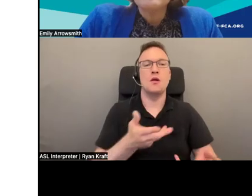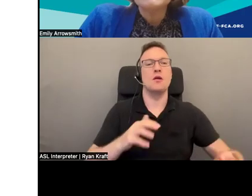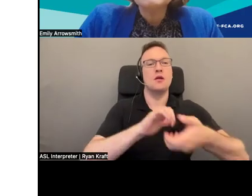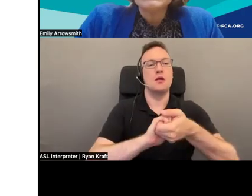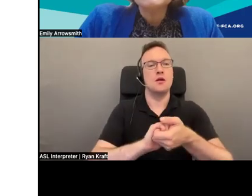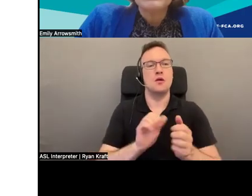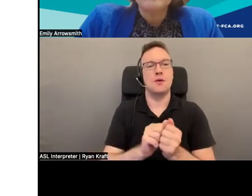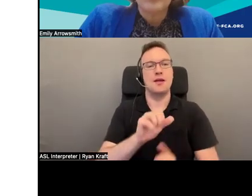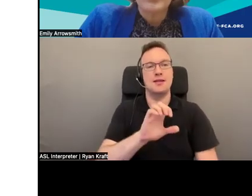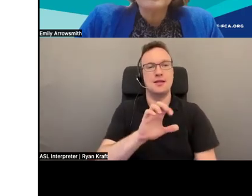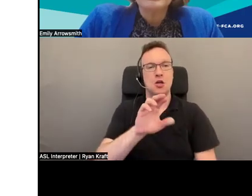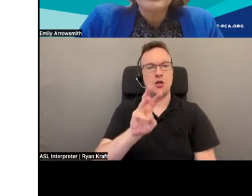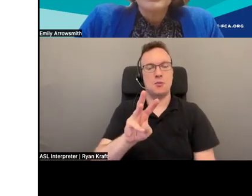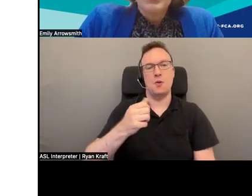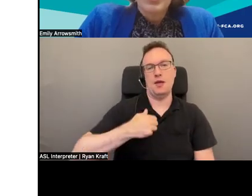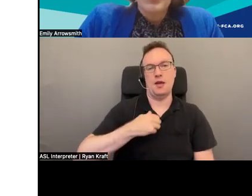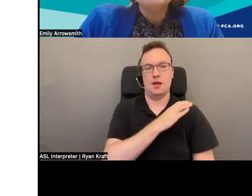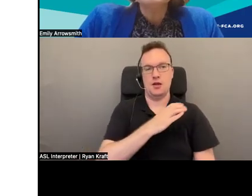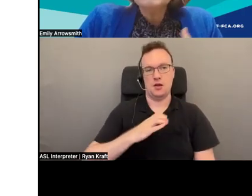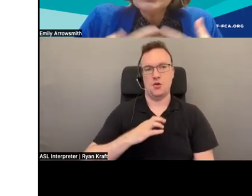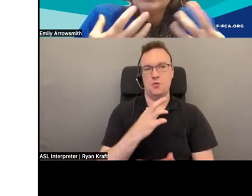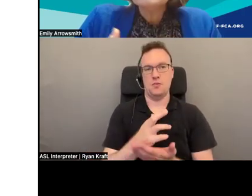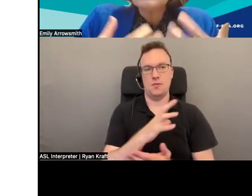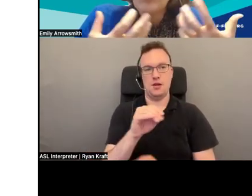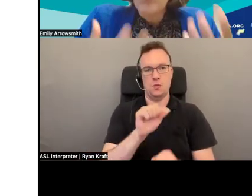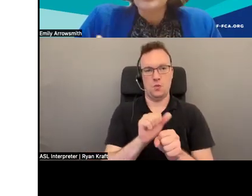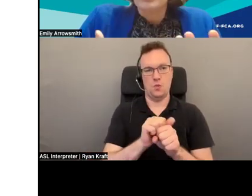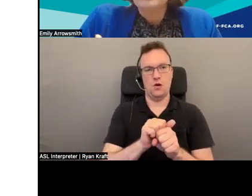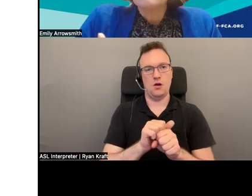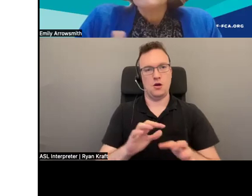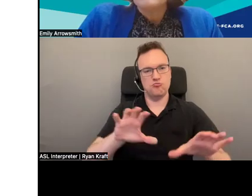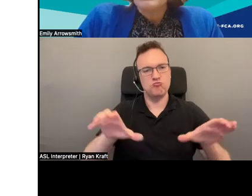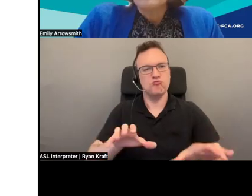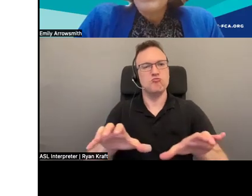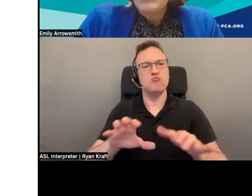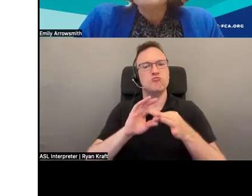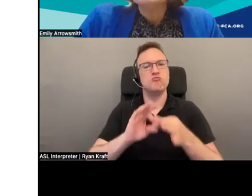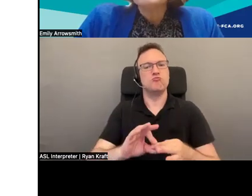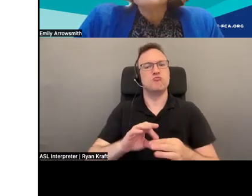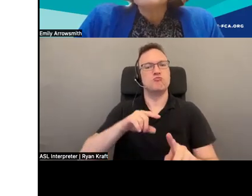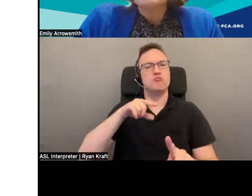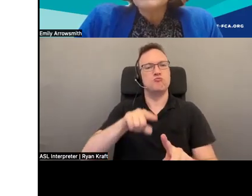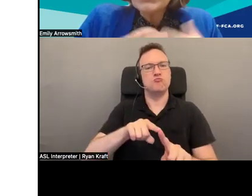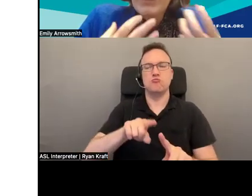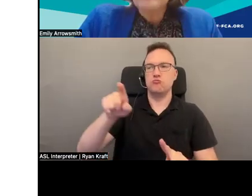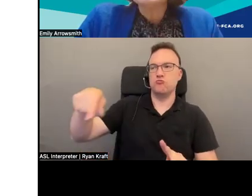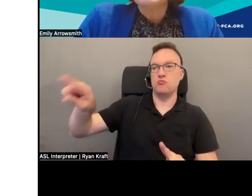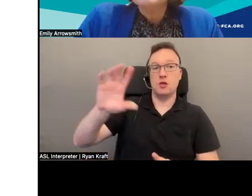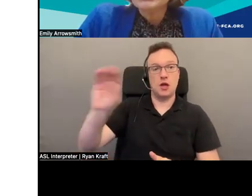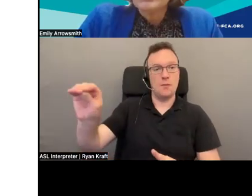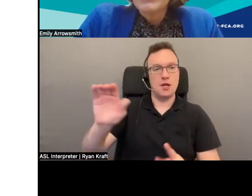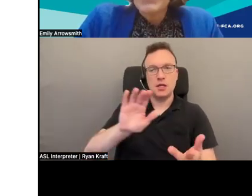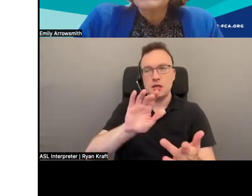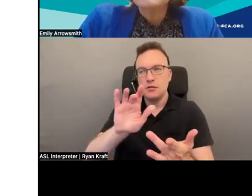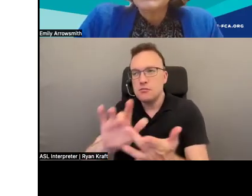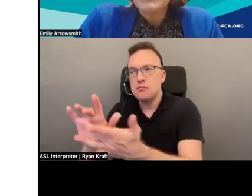Rehabilitation and Work to do some work around reaching out to industry and letting them